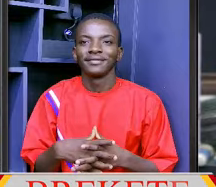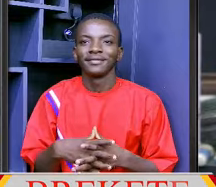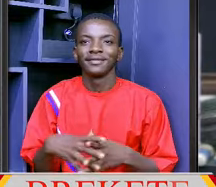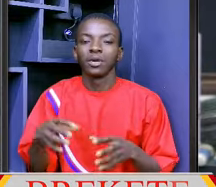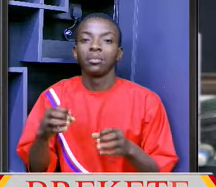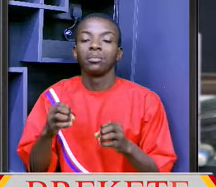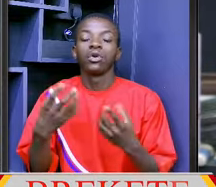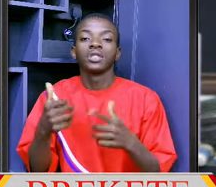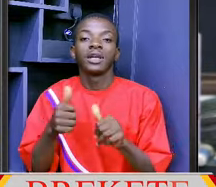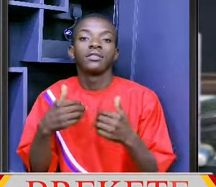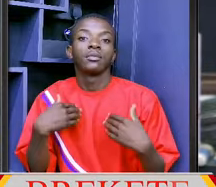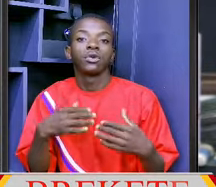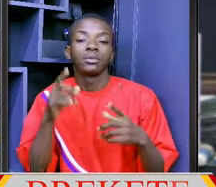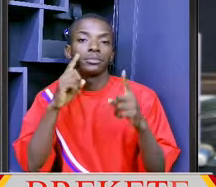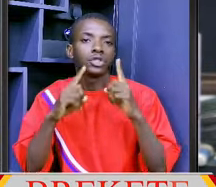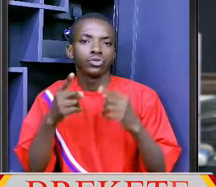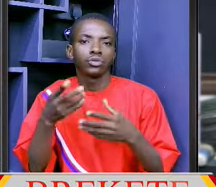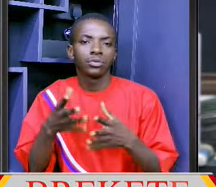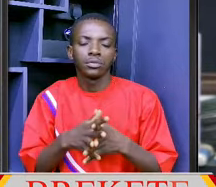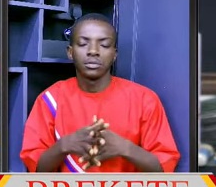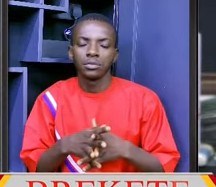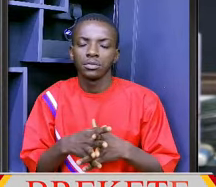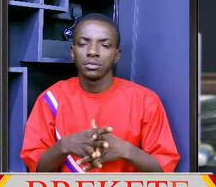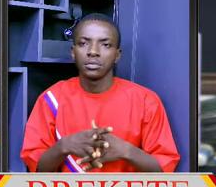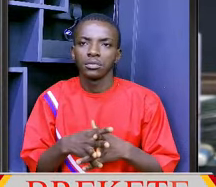Must everybody pity you?